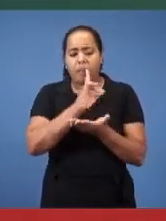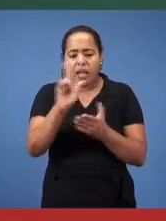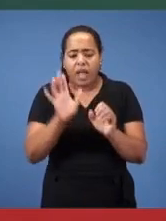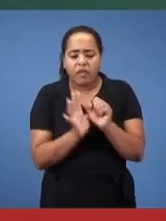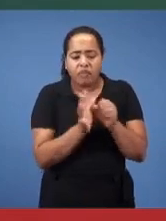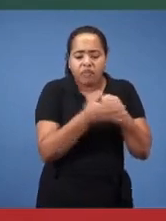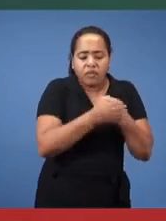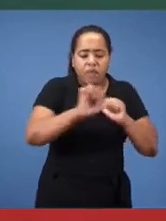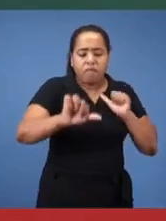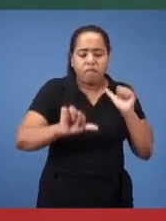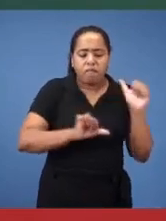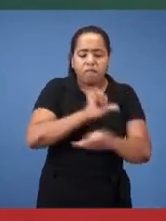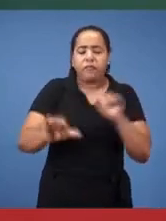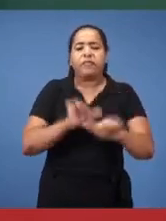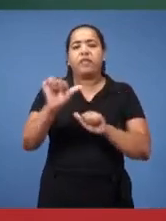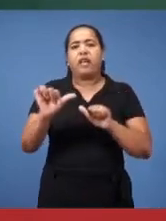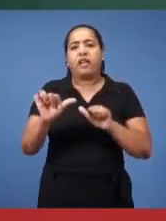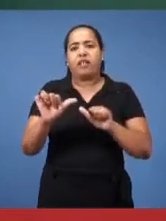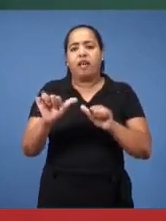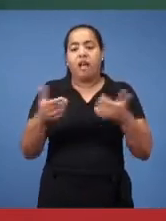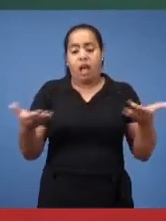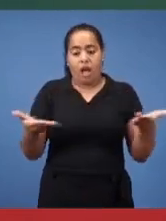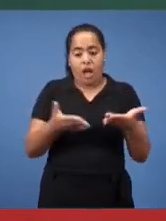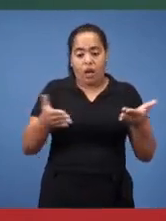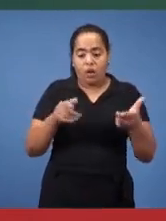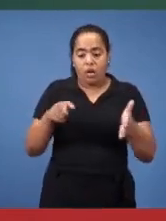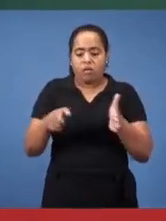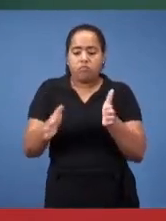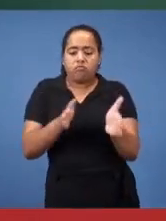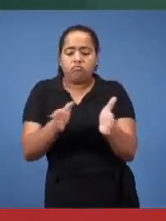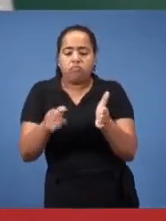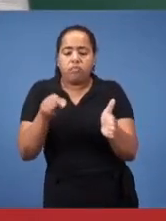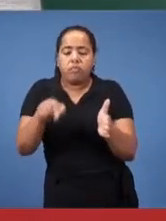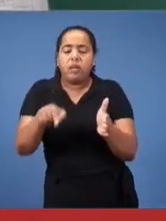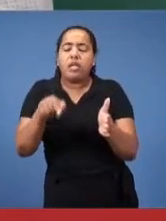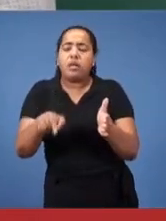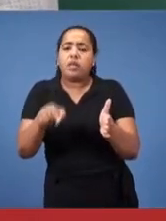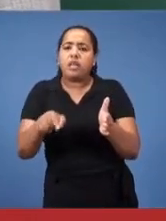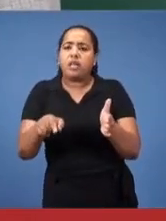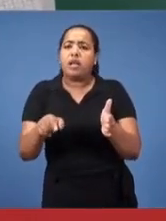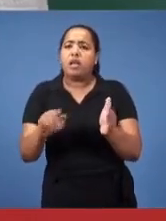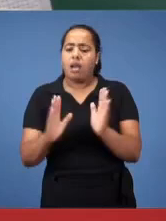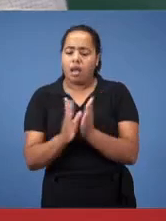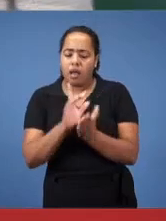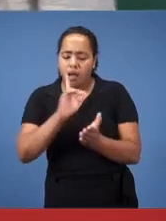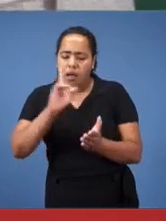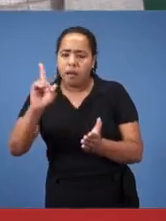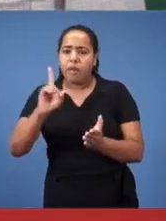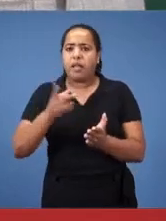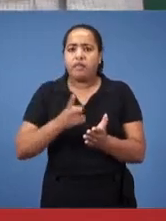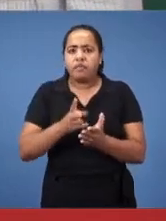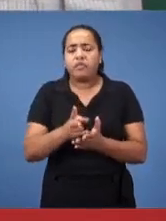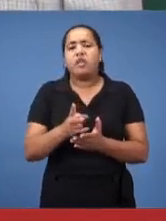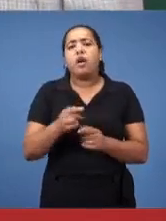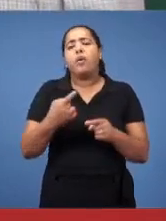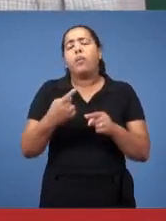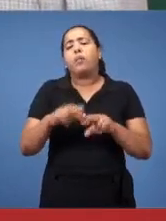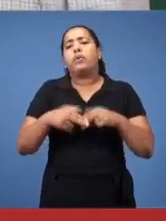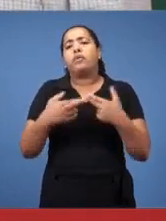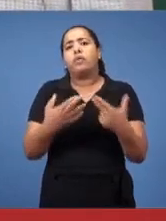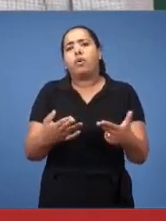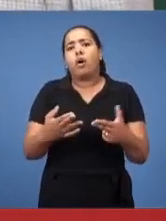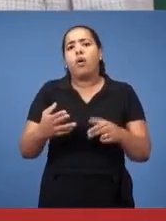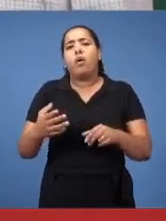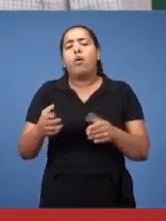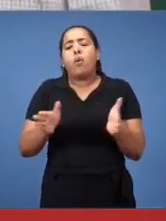was obfuscated, was changed. So now there is no promise. No, the word will